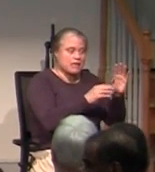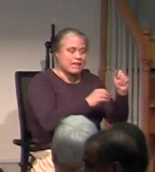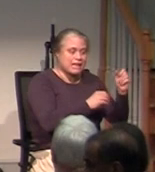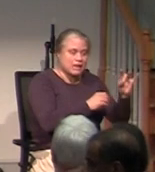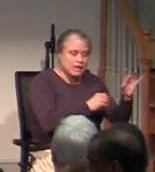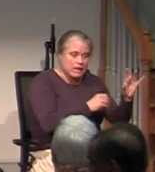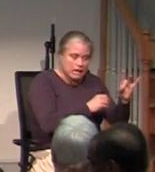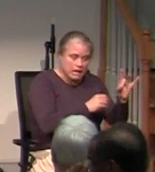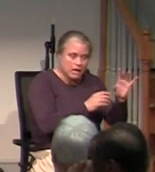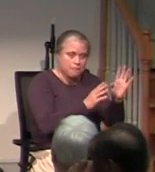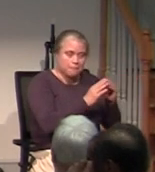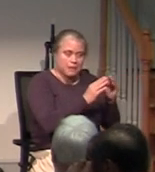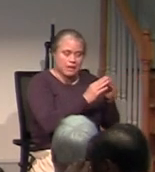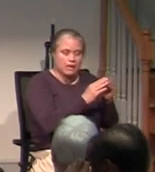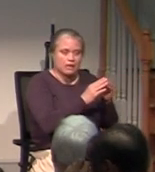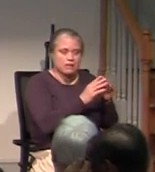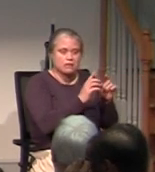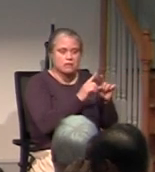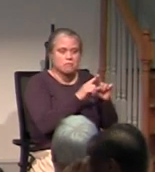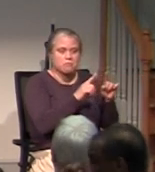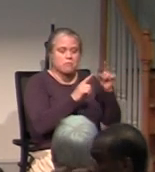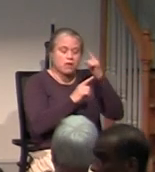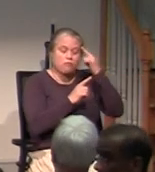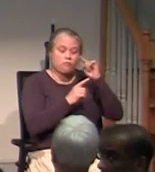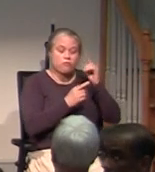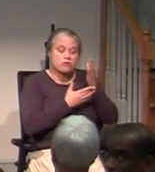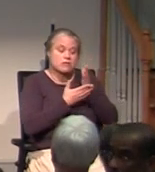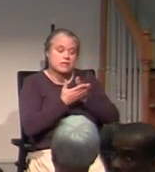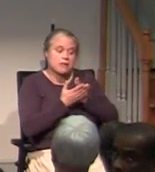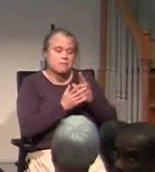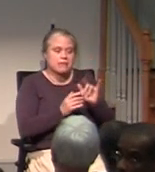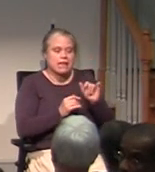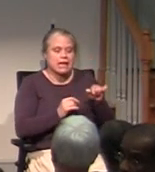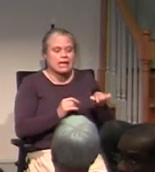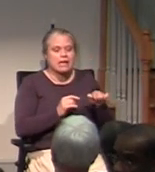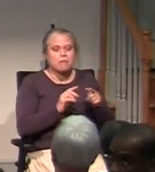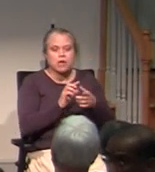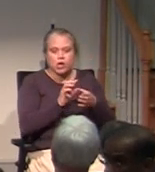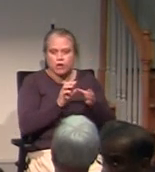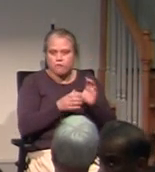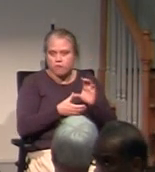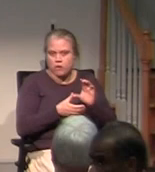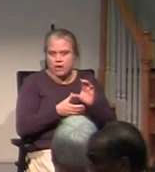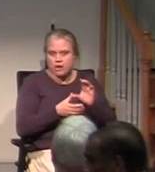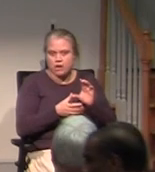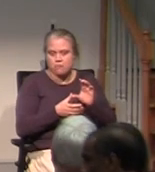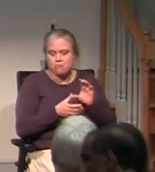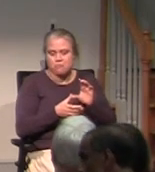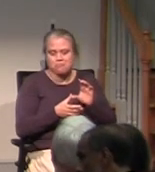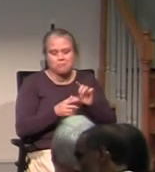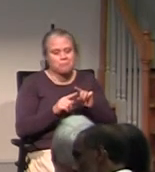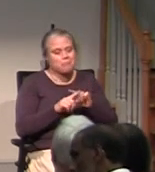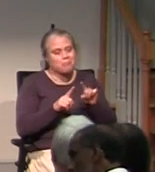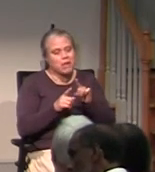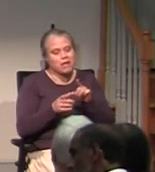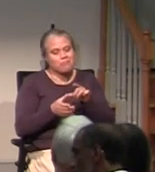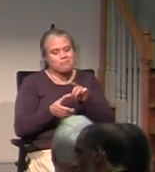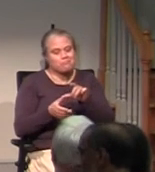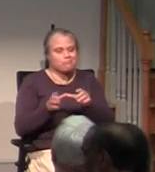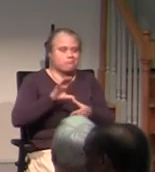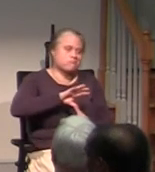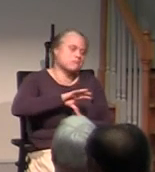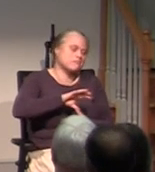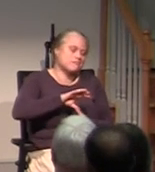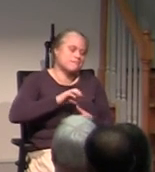converted. But for some like him, the conversion was short-lived. He was soon found fighting against Jones and Wagner and the loud cry message.